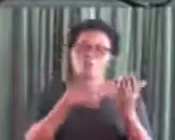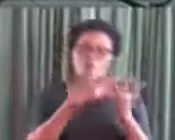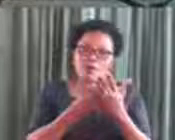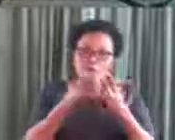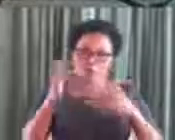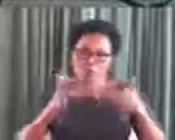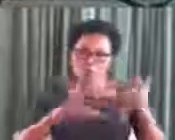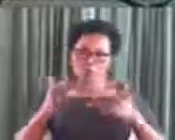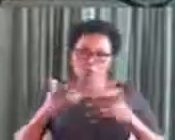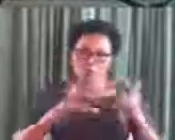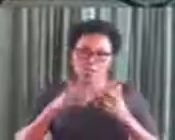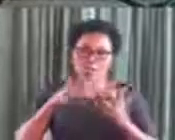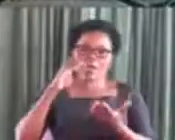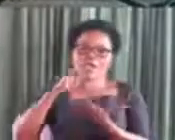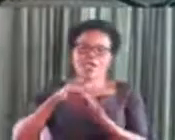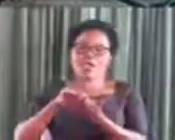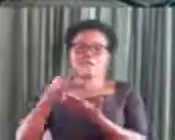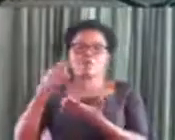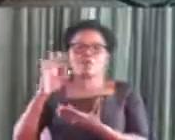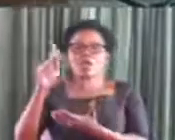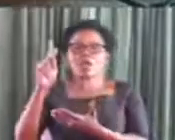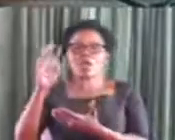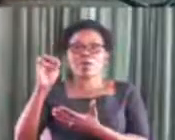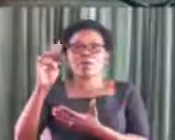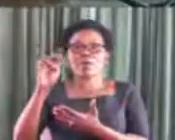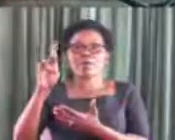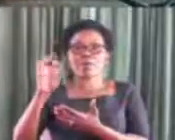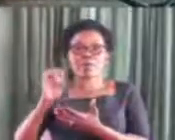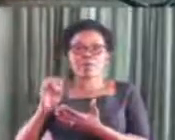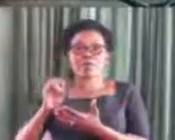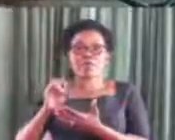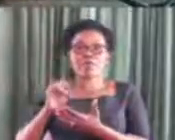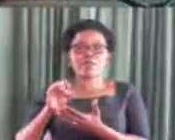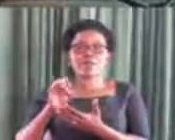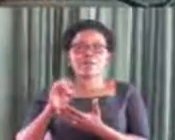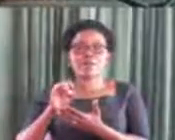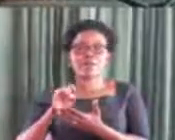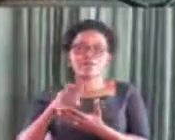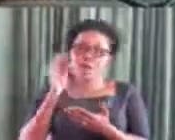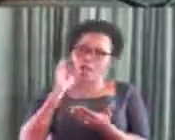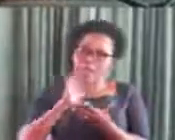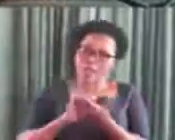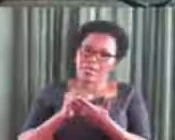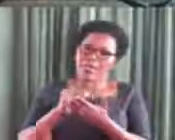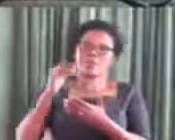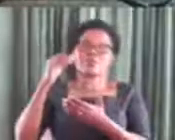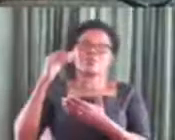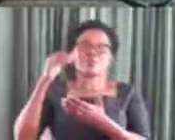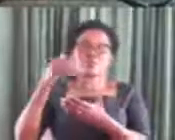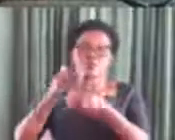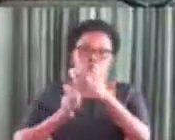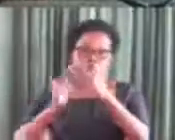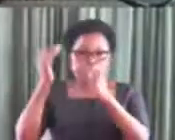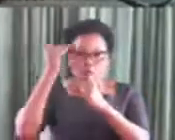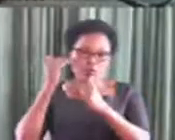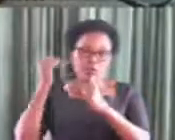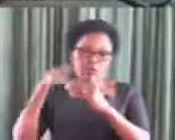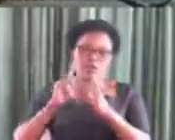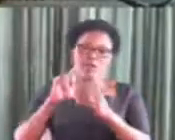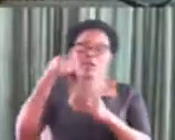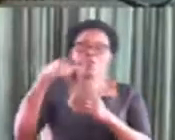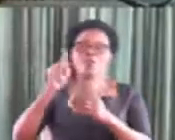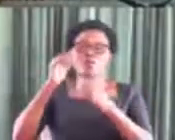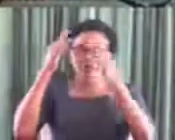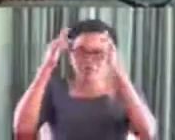put forth by Cambridge. That's what and the Supreme Court upheld that decision. So I just want to follow